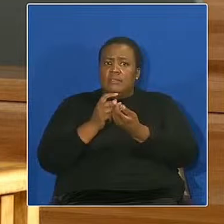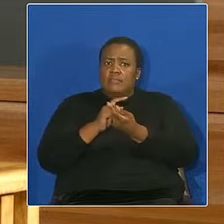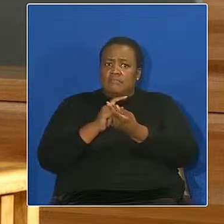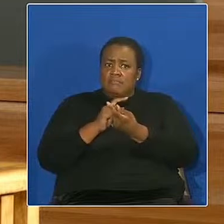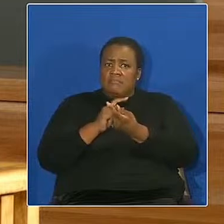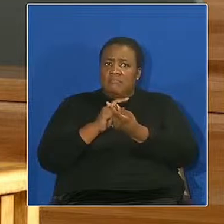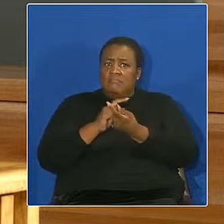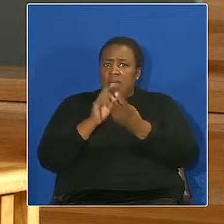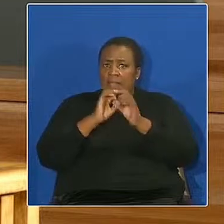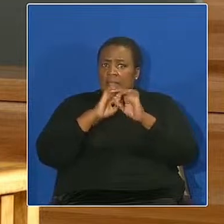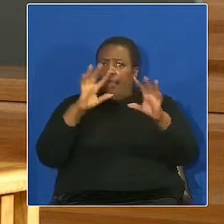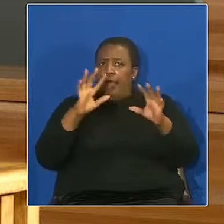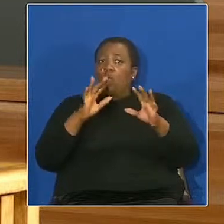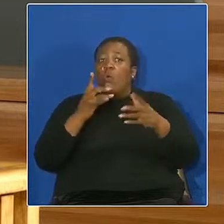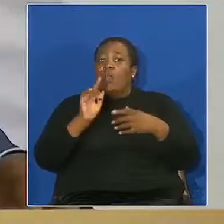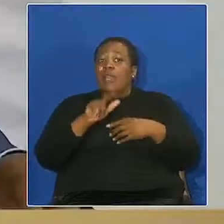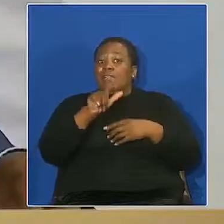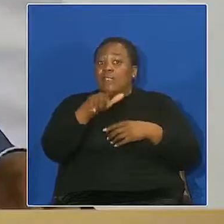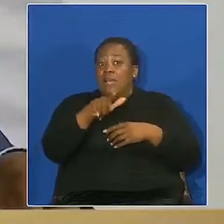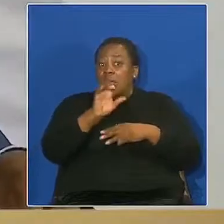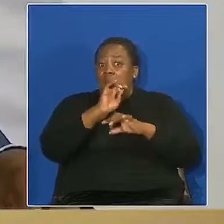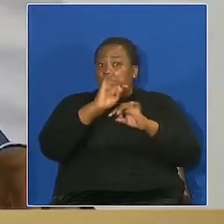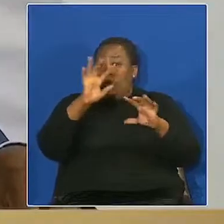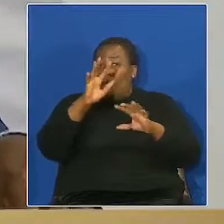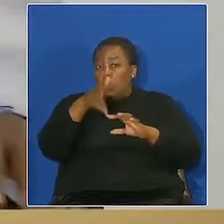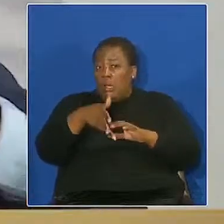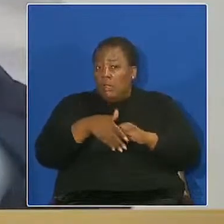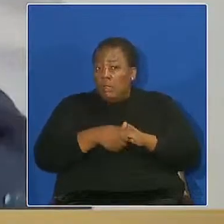to get there a bit later on in the chat?